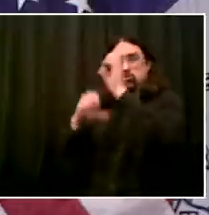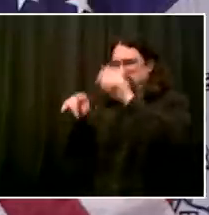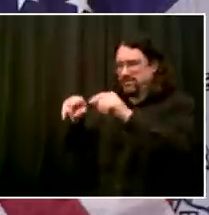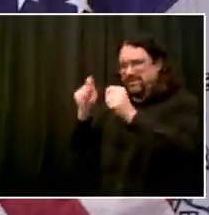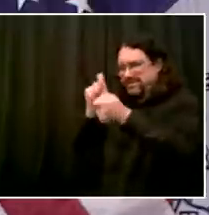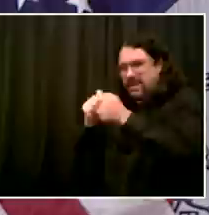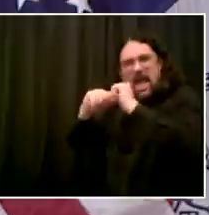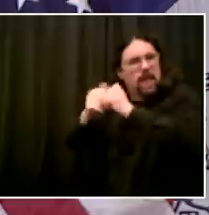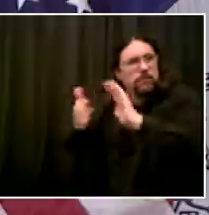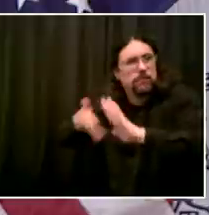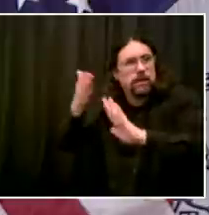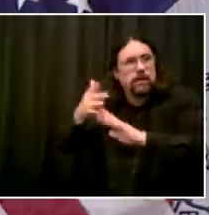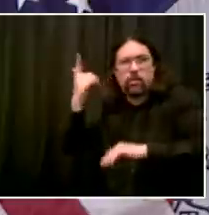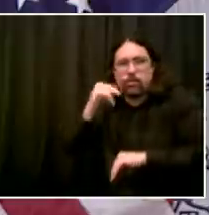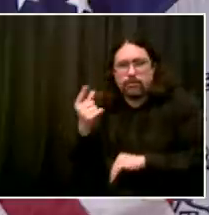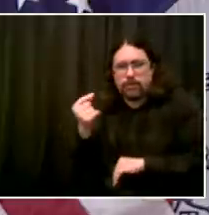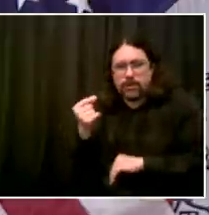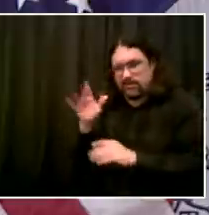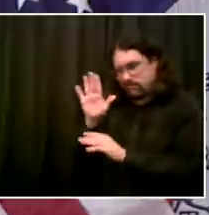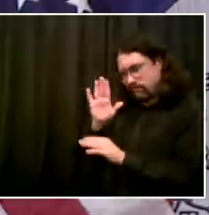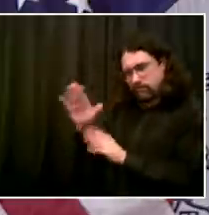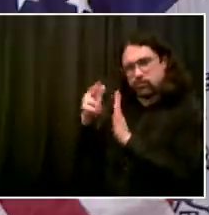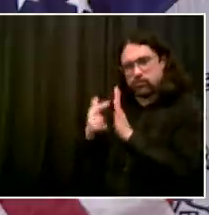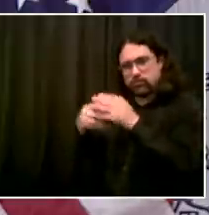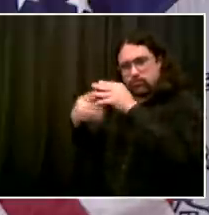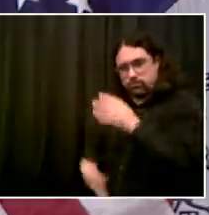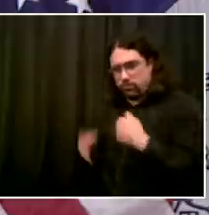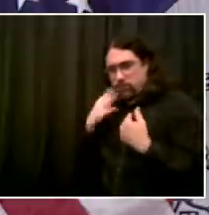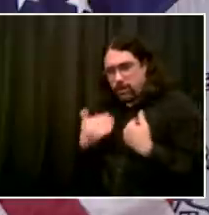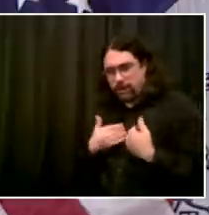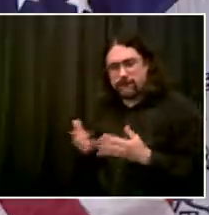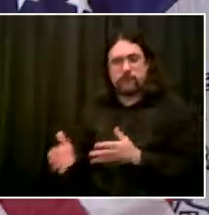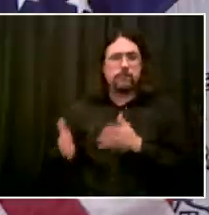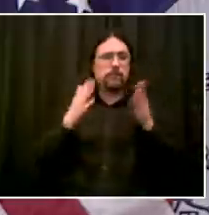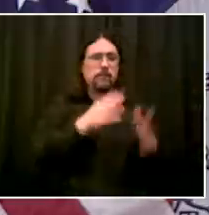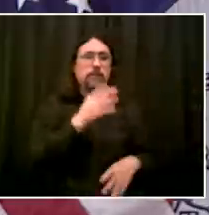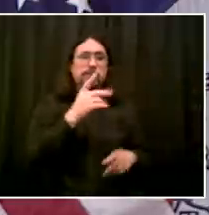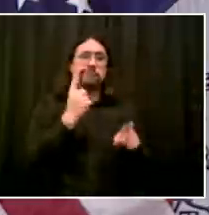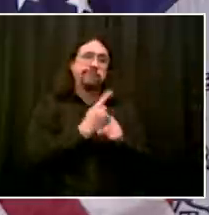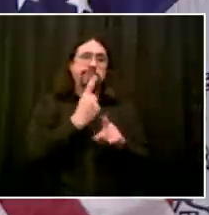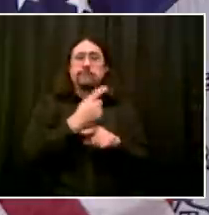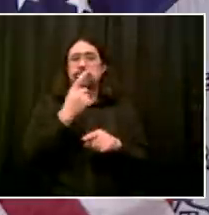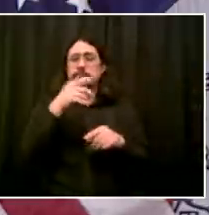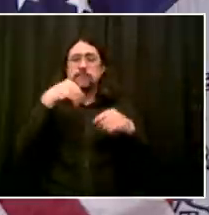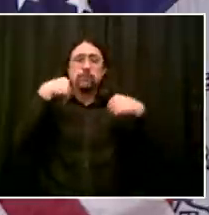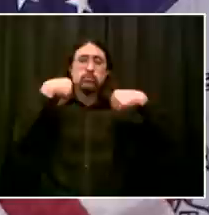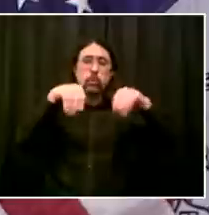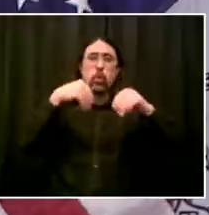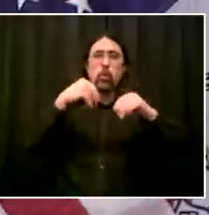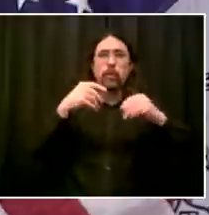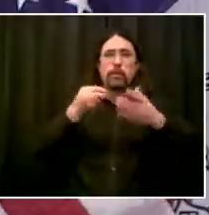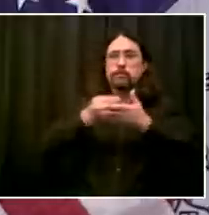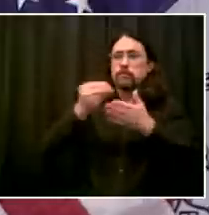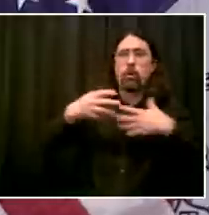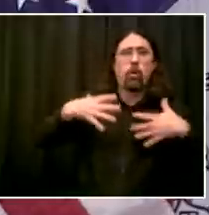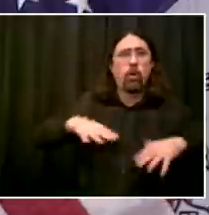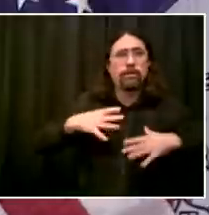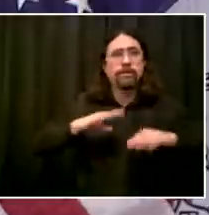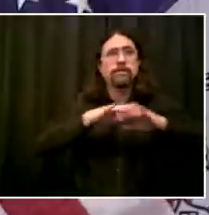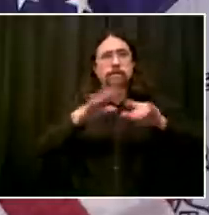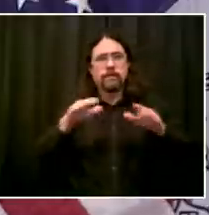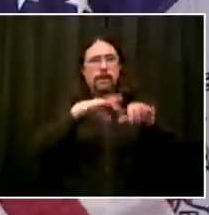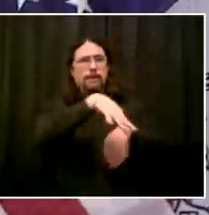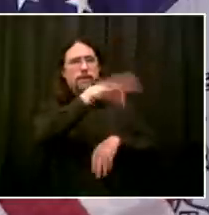things like that help people to know exactly where we stand. And then if we have a problem, see if it's a problem that can be addressed in a very local way, if